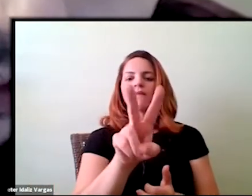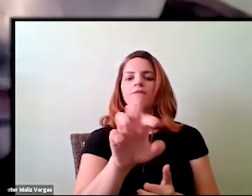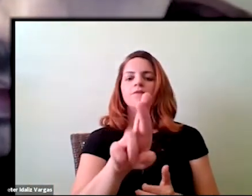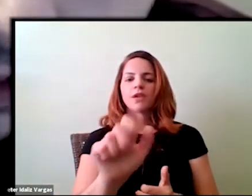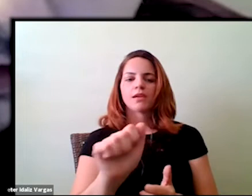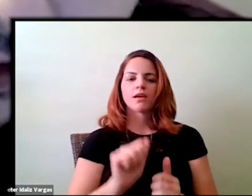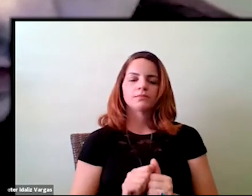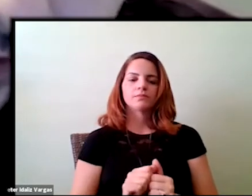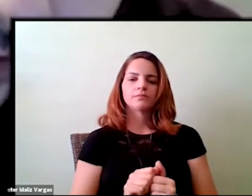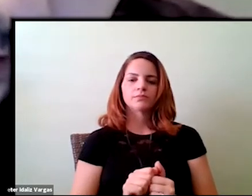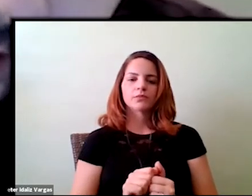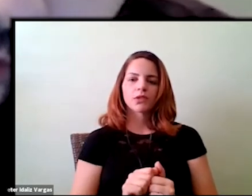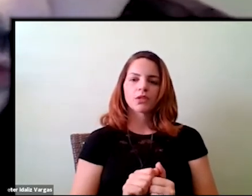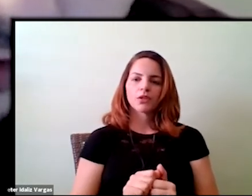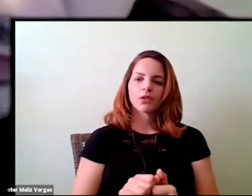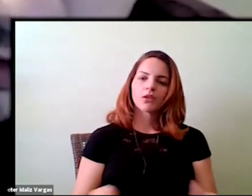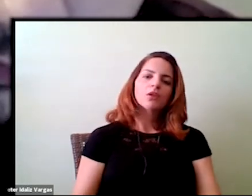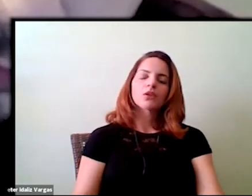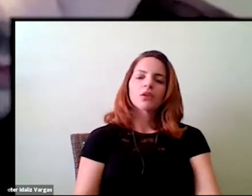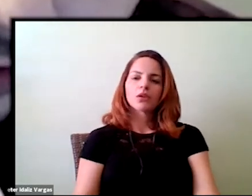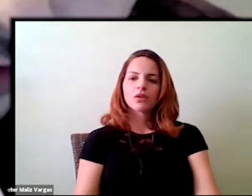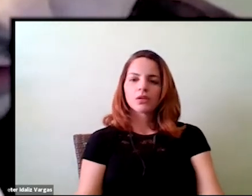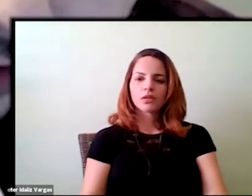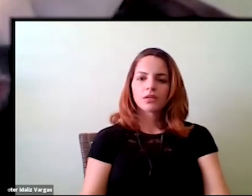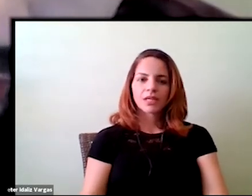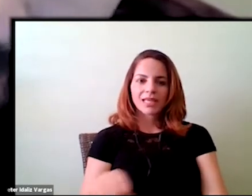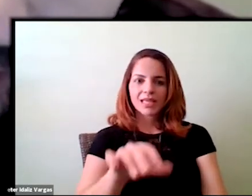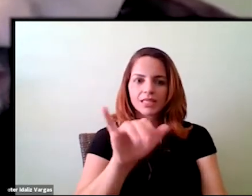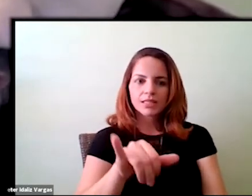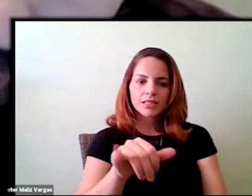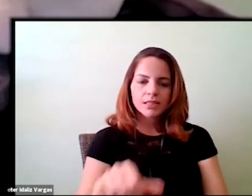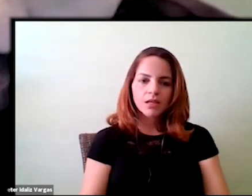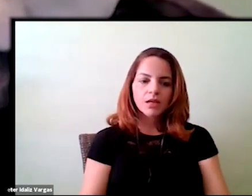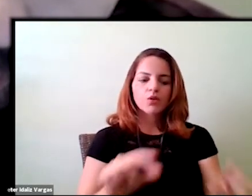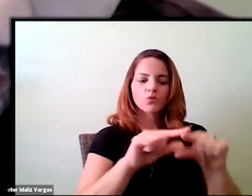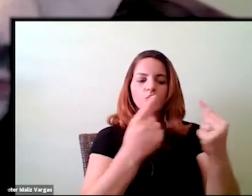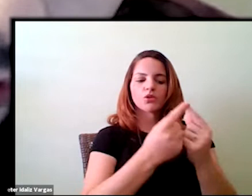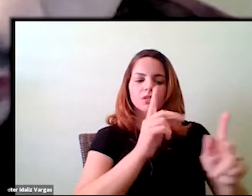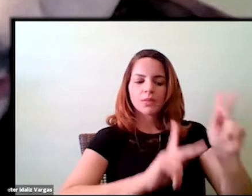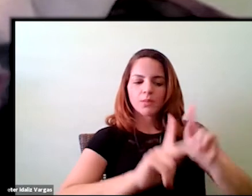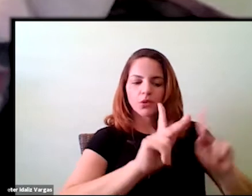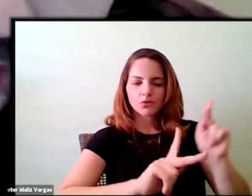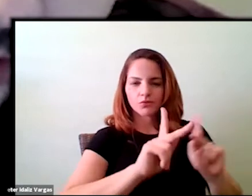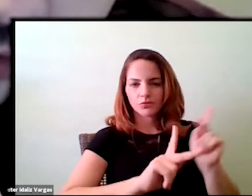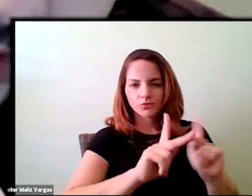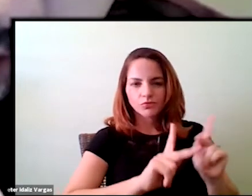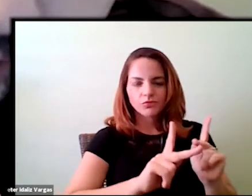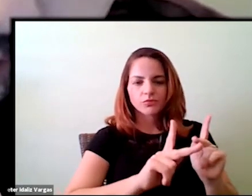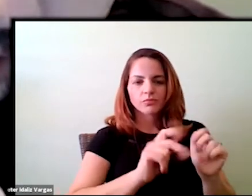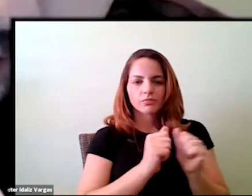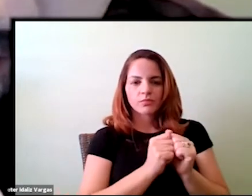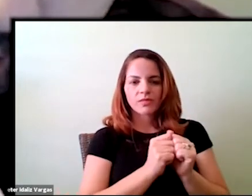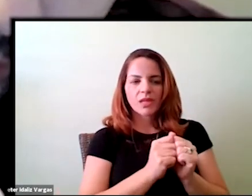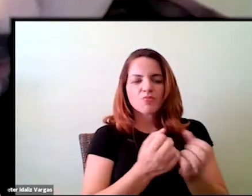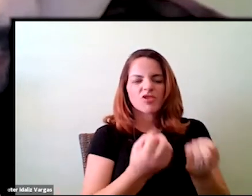It is 1898, and groups of starving Puerto Ricans, Los Hambrientos, roam the parched countryside